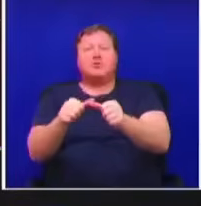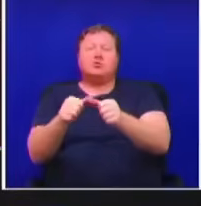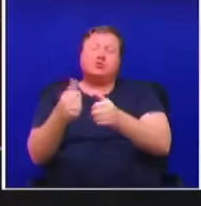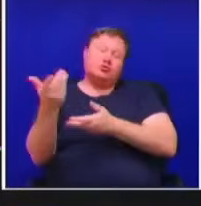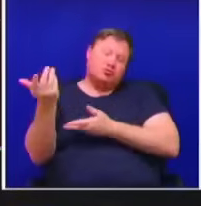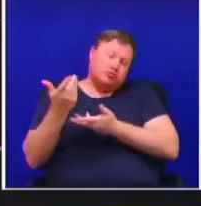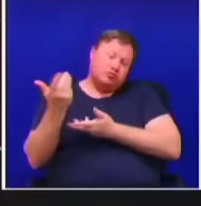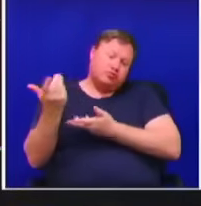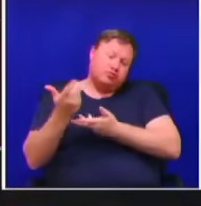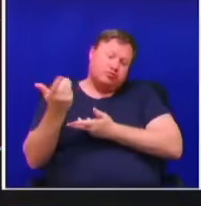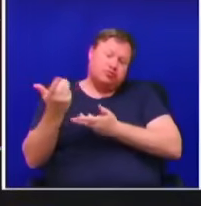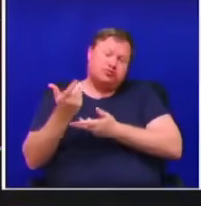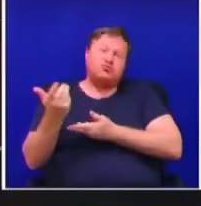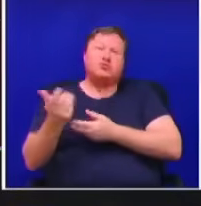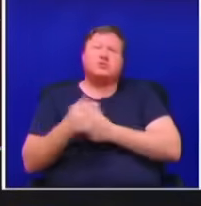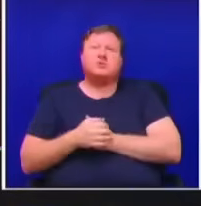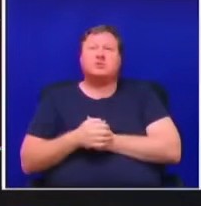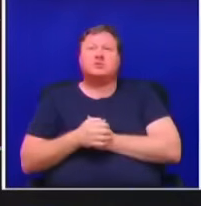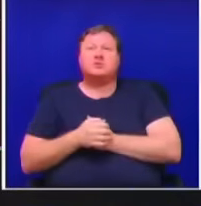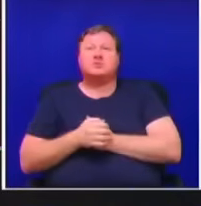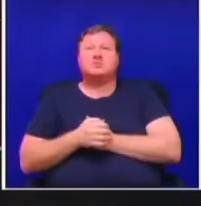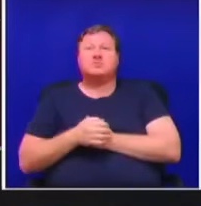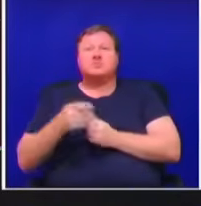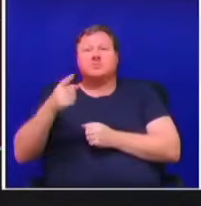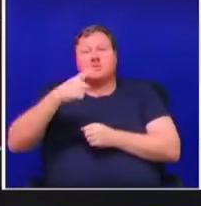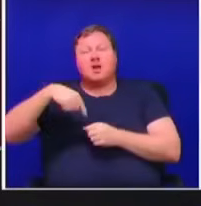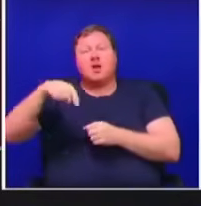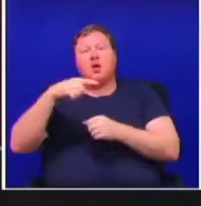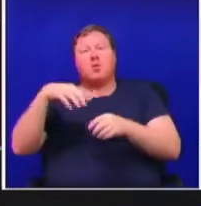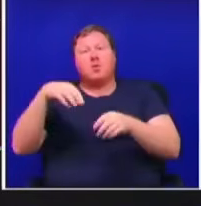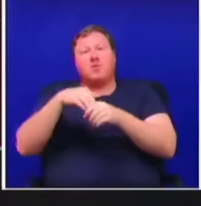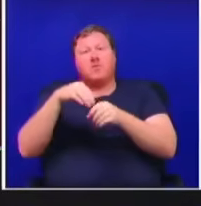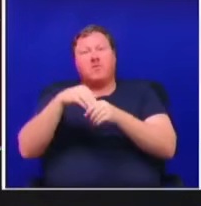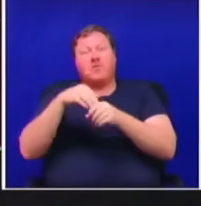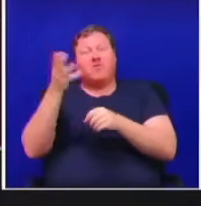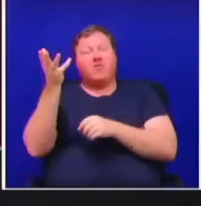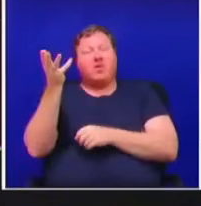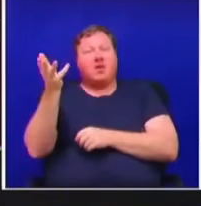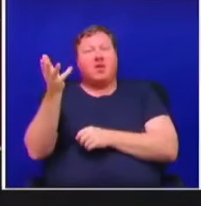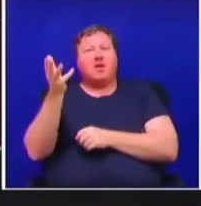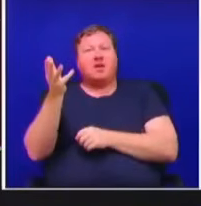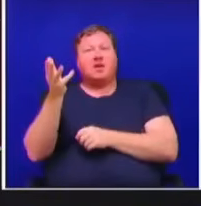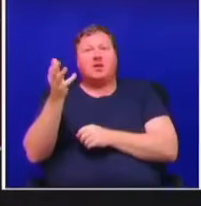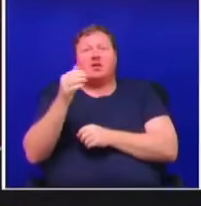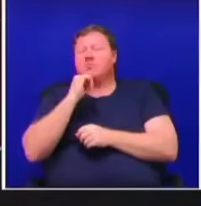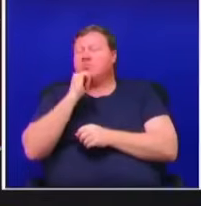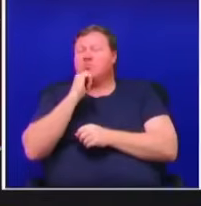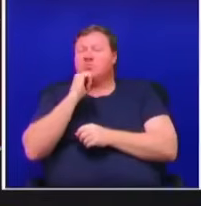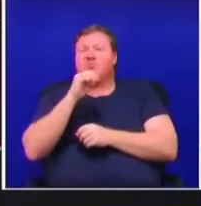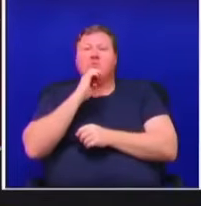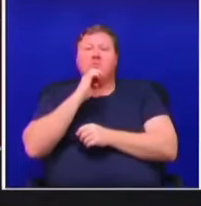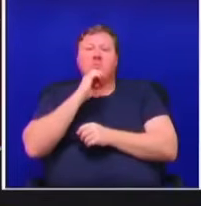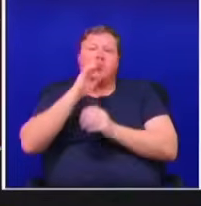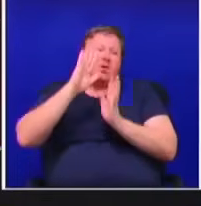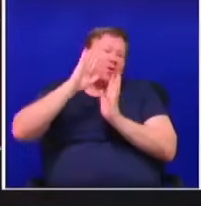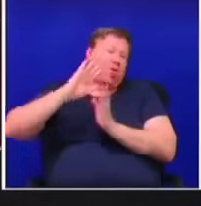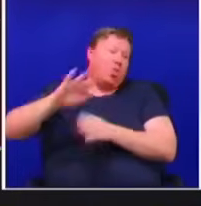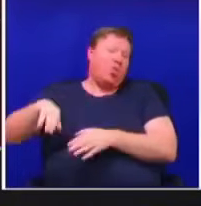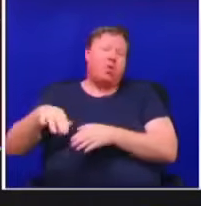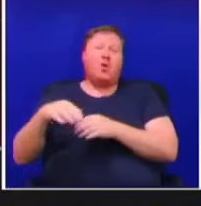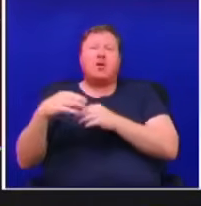them. And our engagement with them does not result in the abandonment of our own